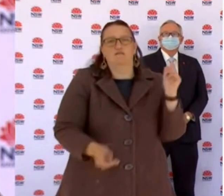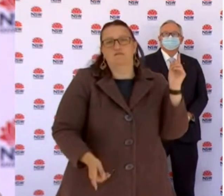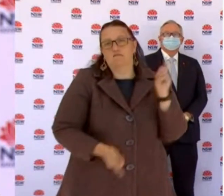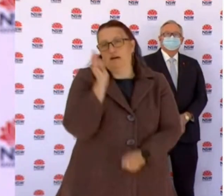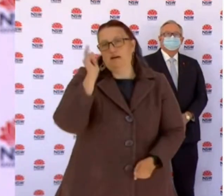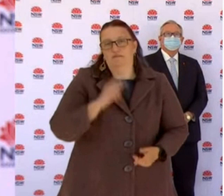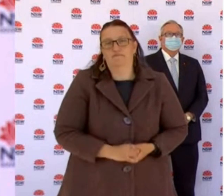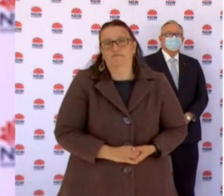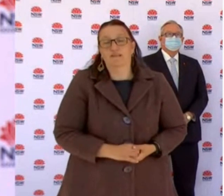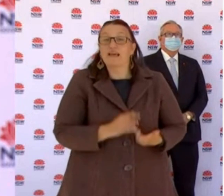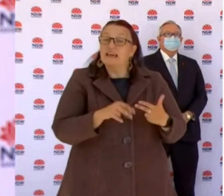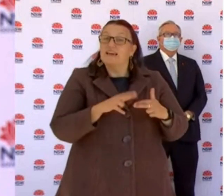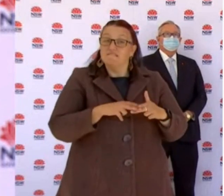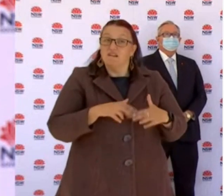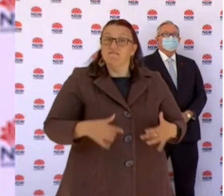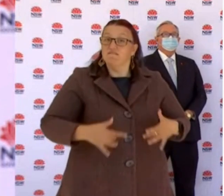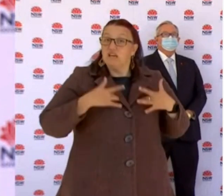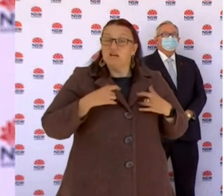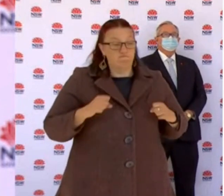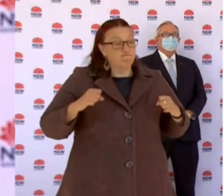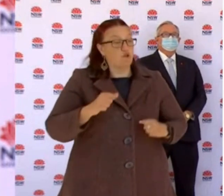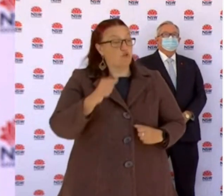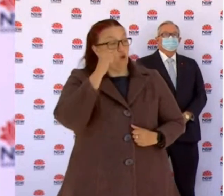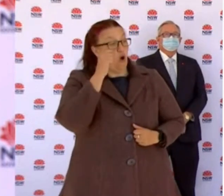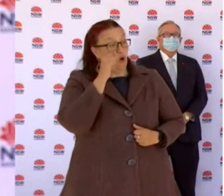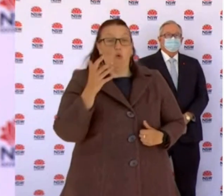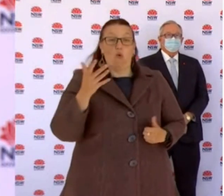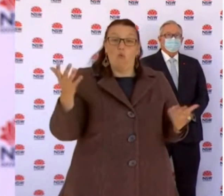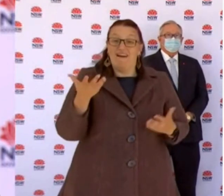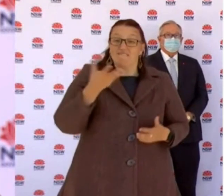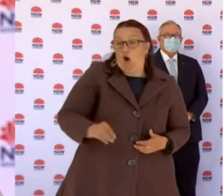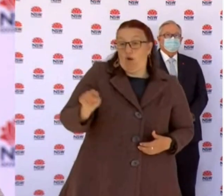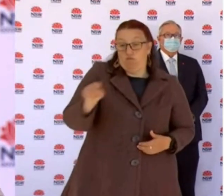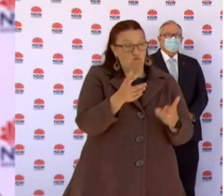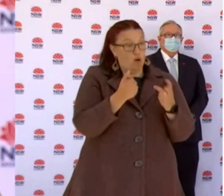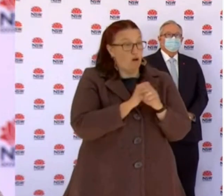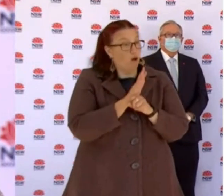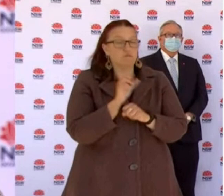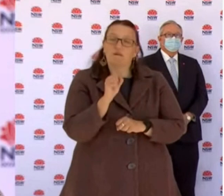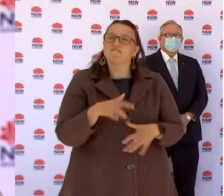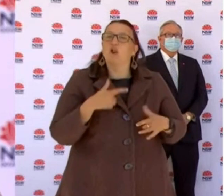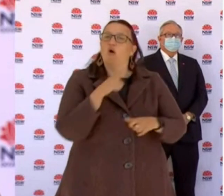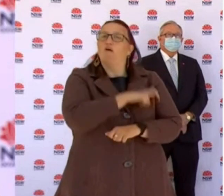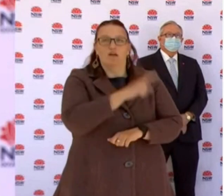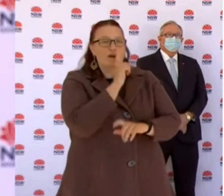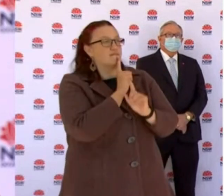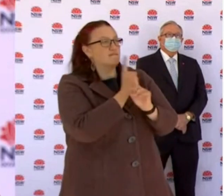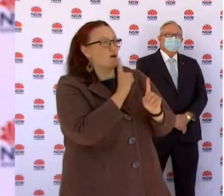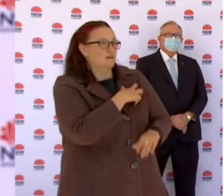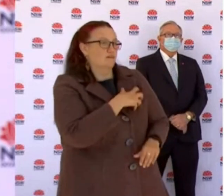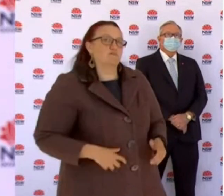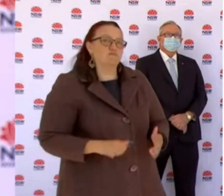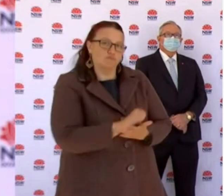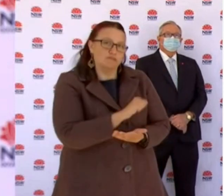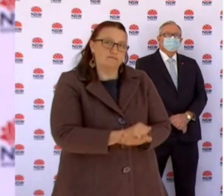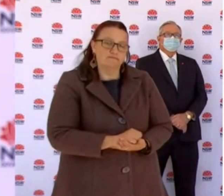transmission, that really does provide us with a lot more confidence in advising government. So we need to make those links